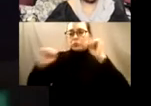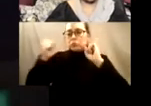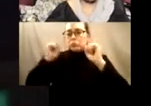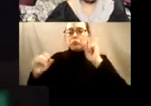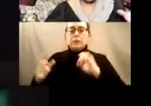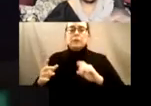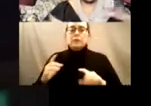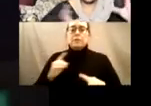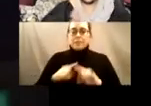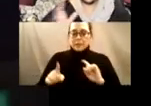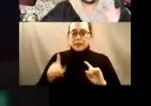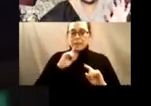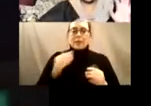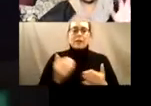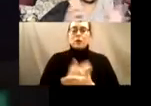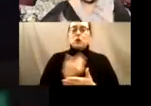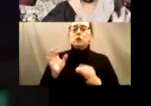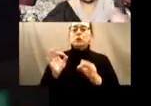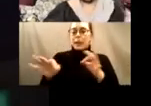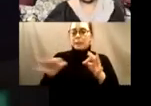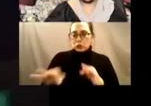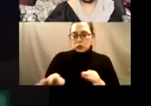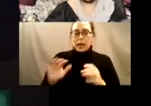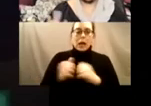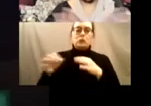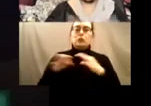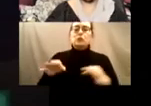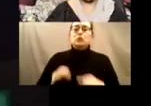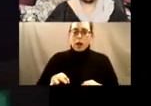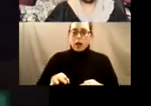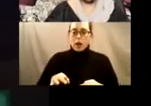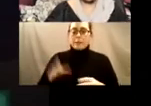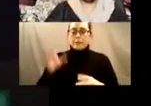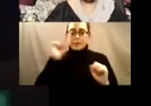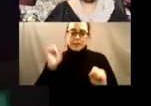to, with that film, I used captioning and different ways of describing the sound to kind of bring